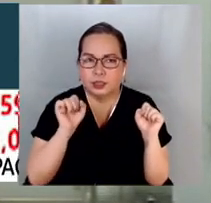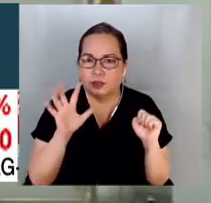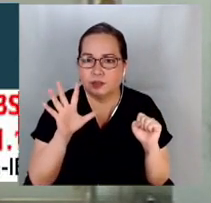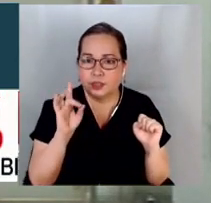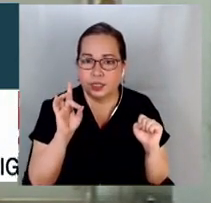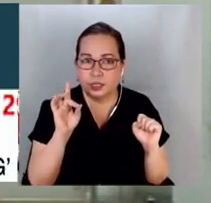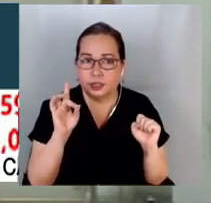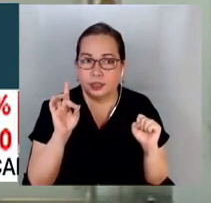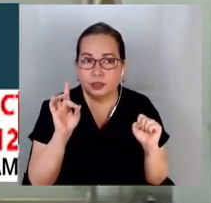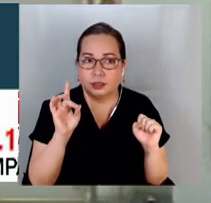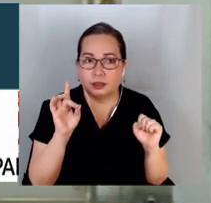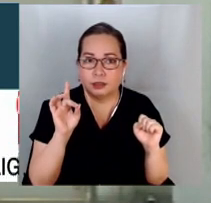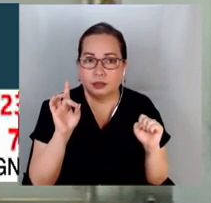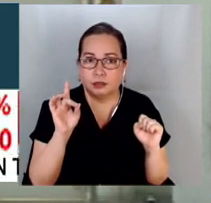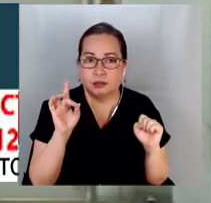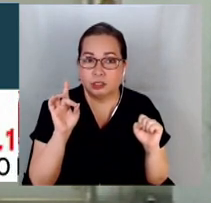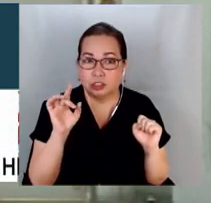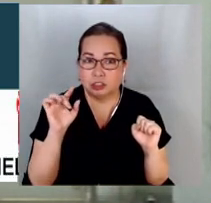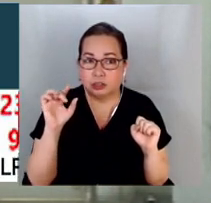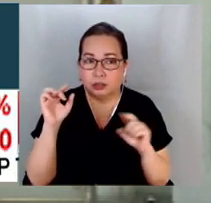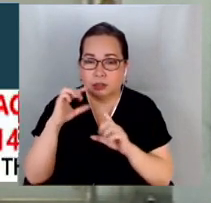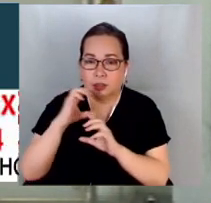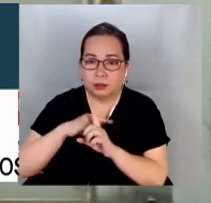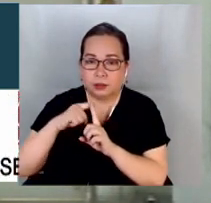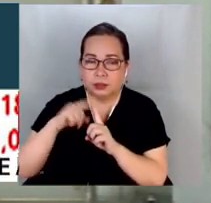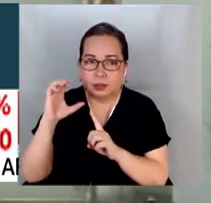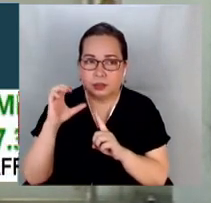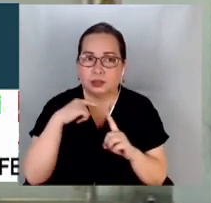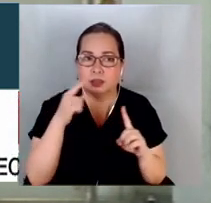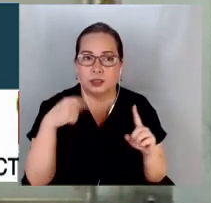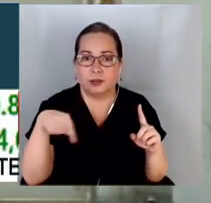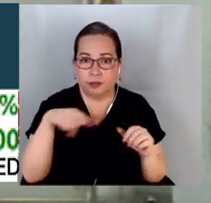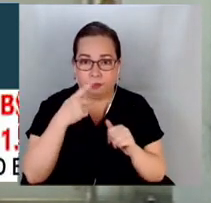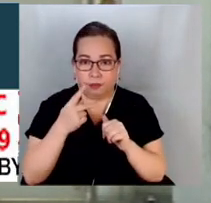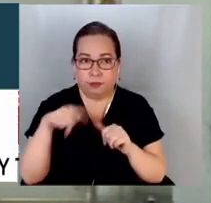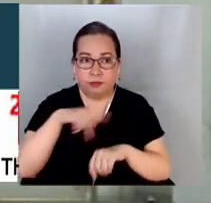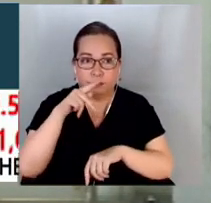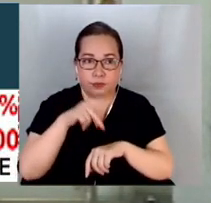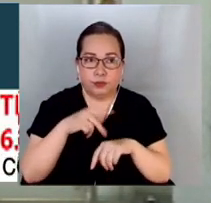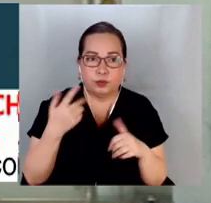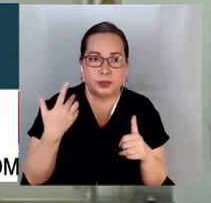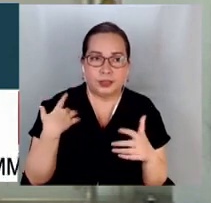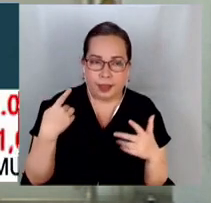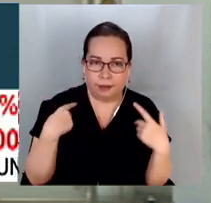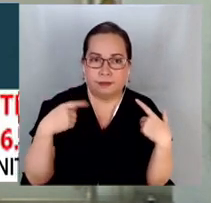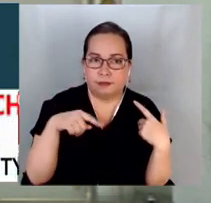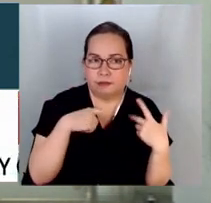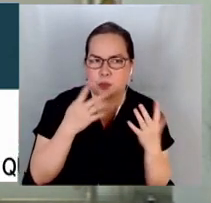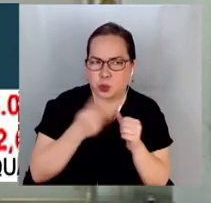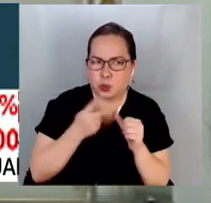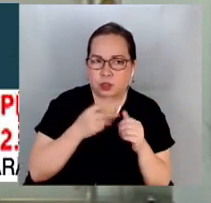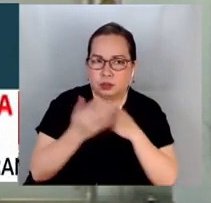Celsius. According to the group, the Philippines is on its list of priority countries. An Associated Press report recently cited Bharat